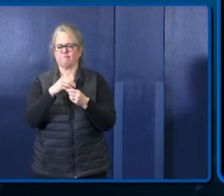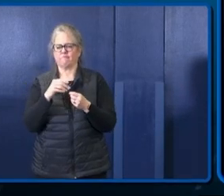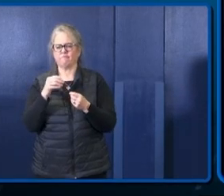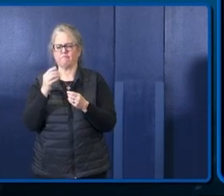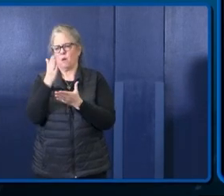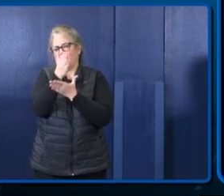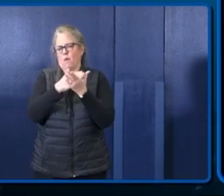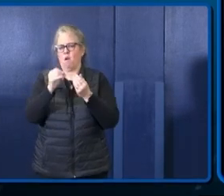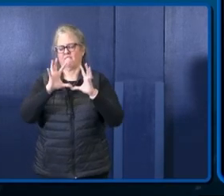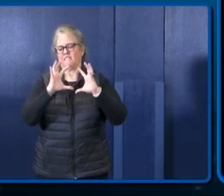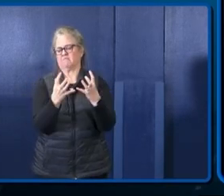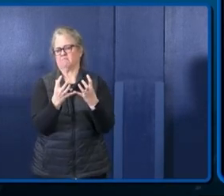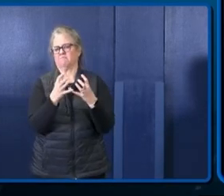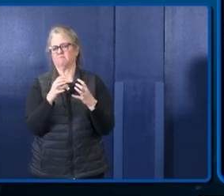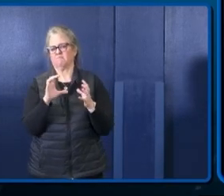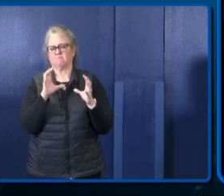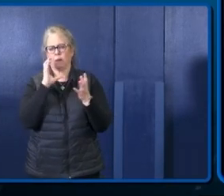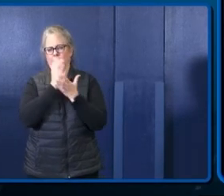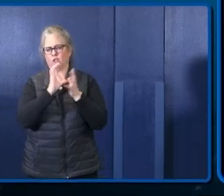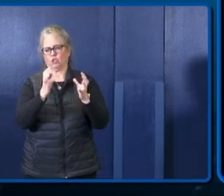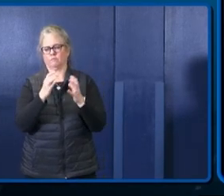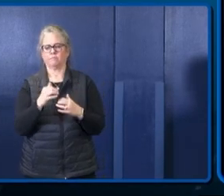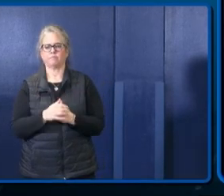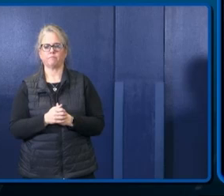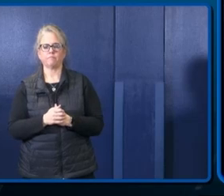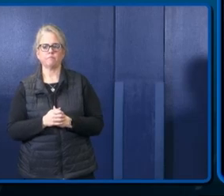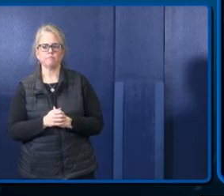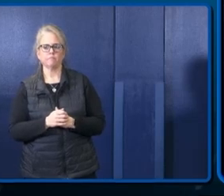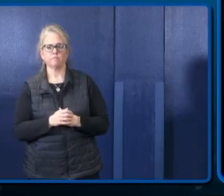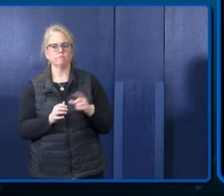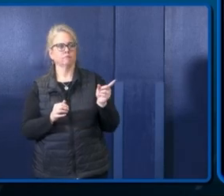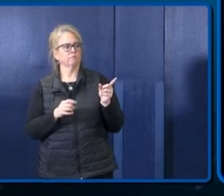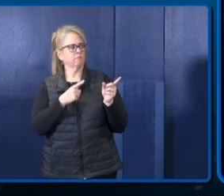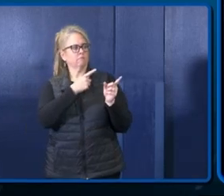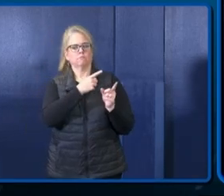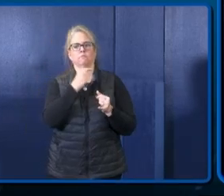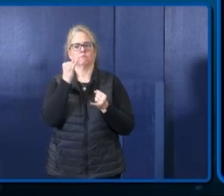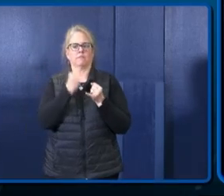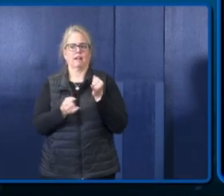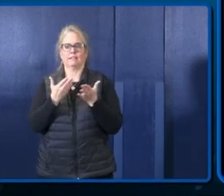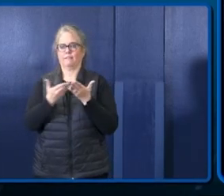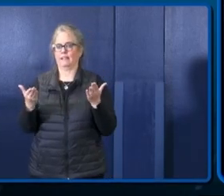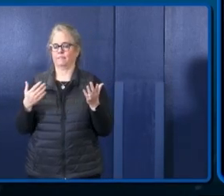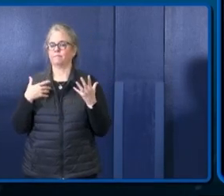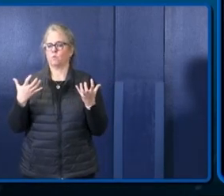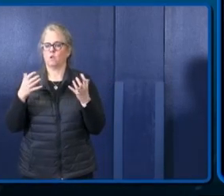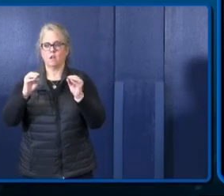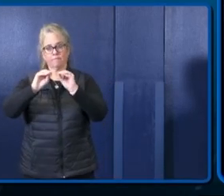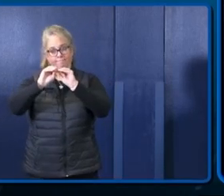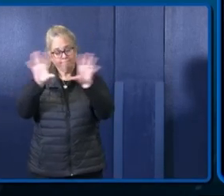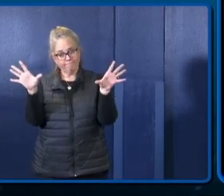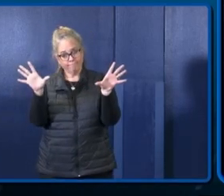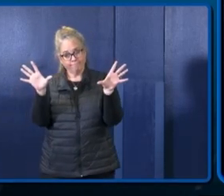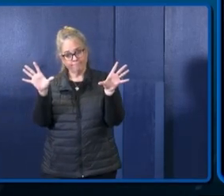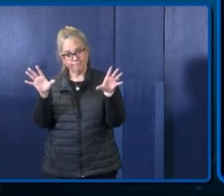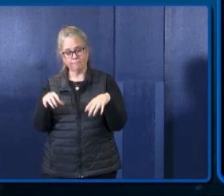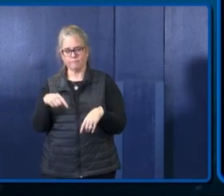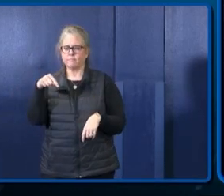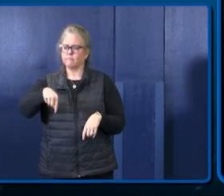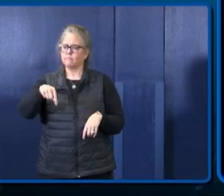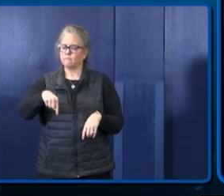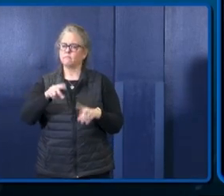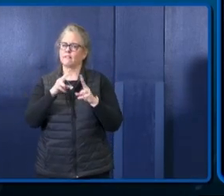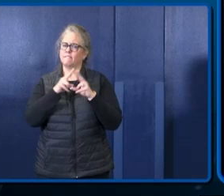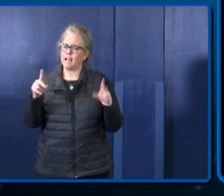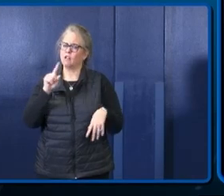So last thing I want to just point out is that we're obviously taking this case very seriously. I've got a very strong